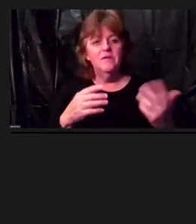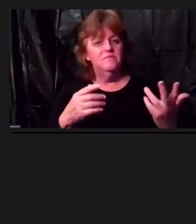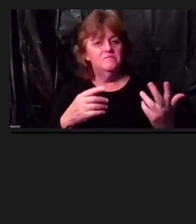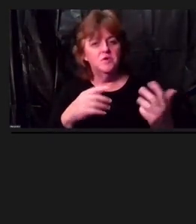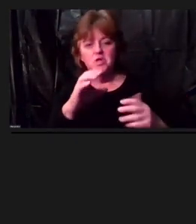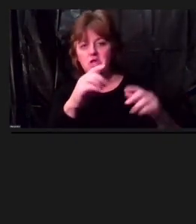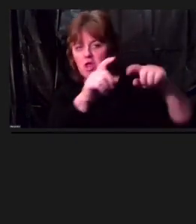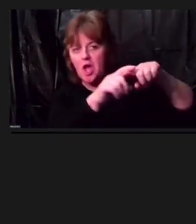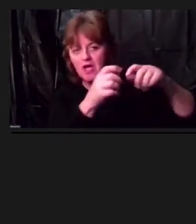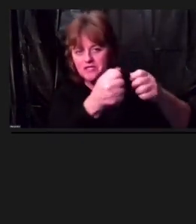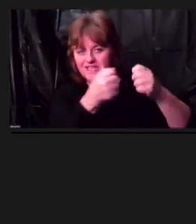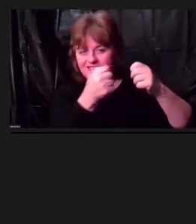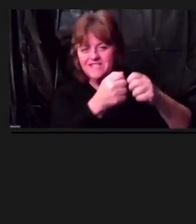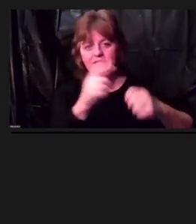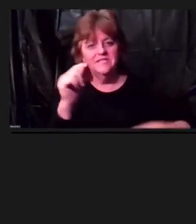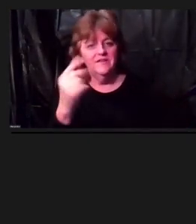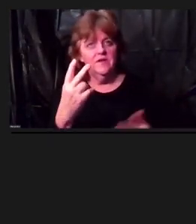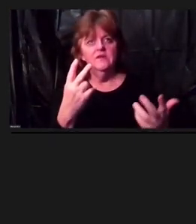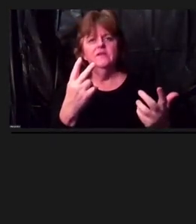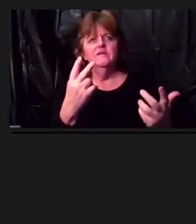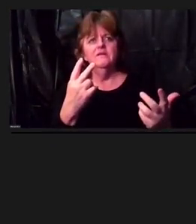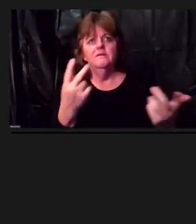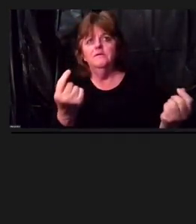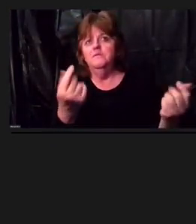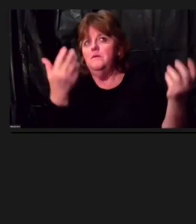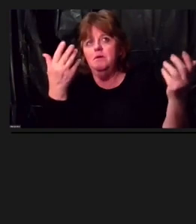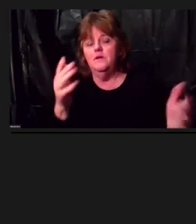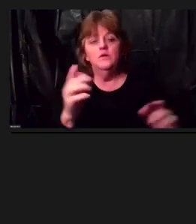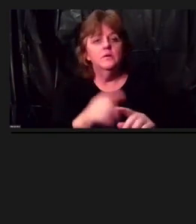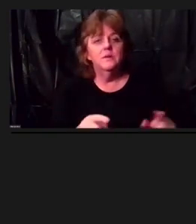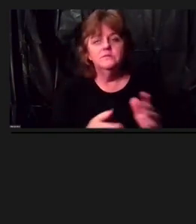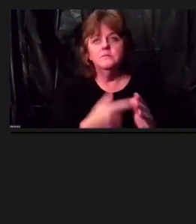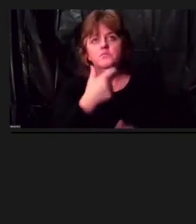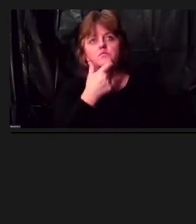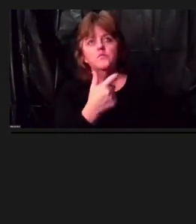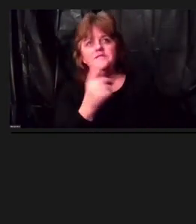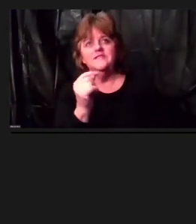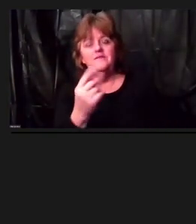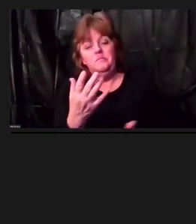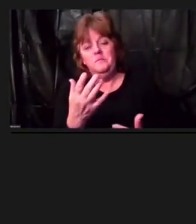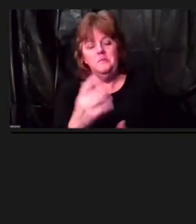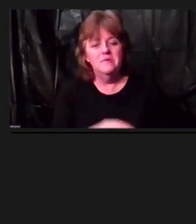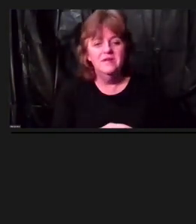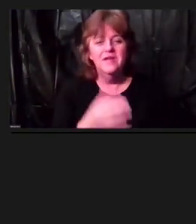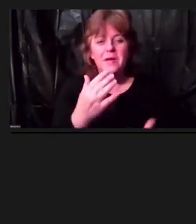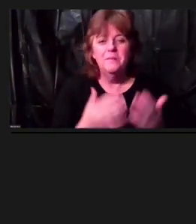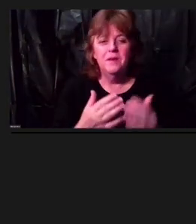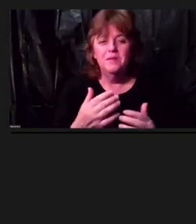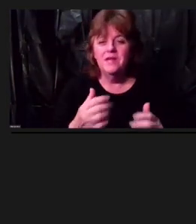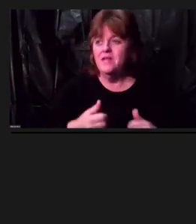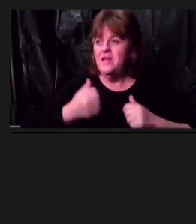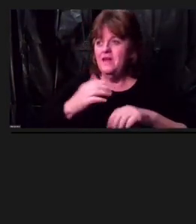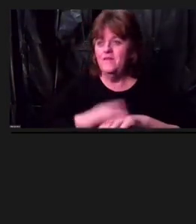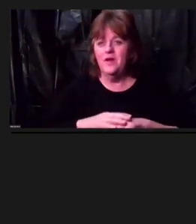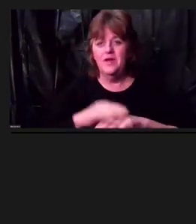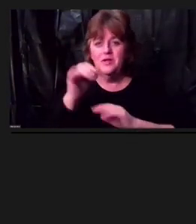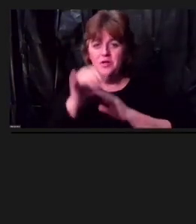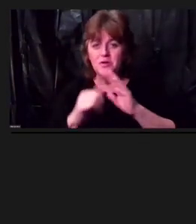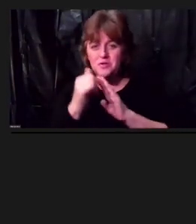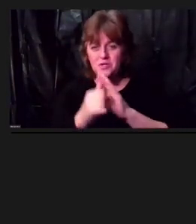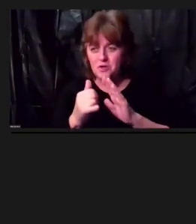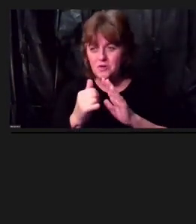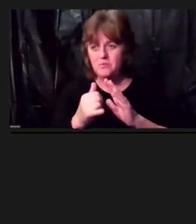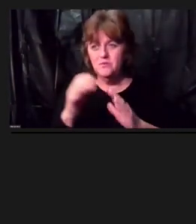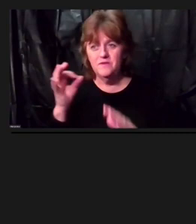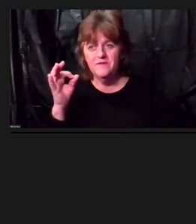TV. I don't know what I'm going to do with it, but I've got a TV. I'm going to watch TV sometimes. Maybe watch some of these things live on YouTube or Facebook